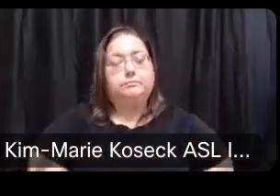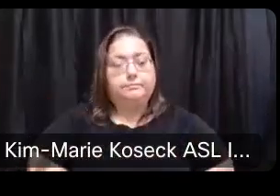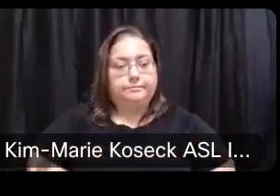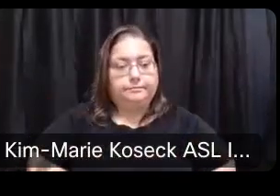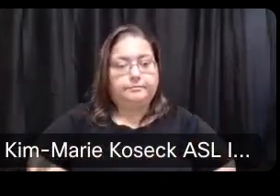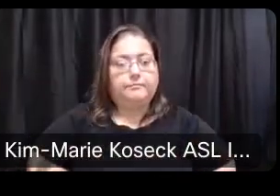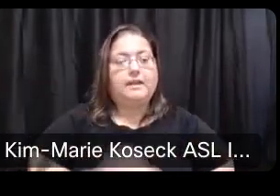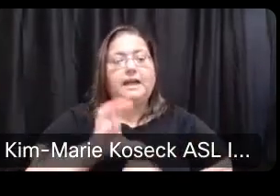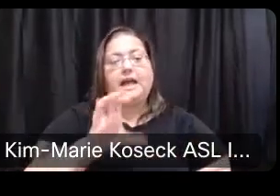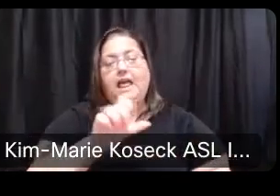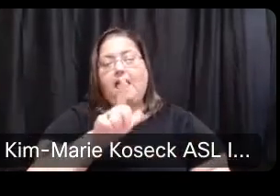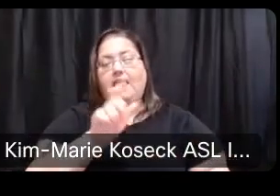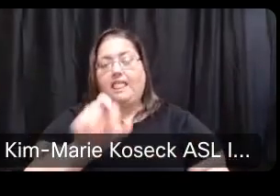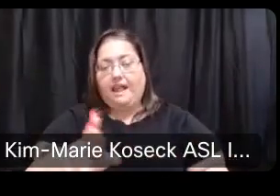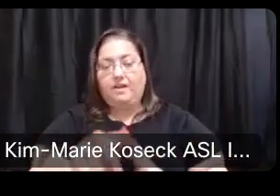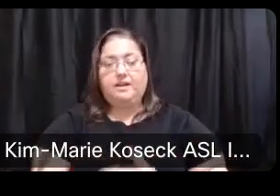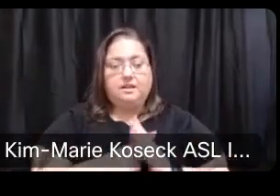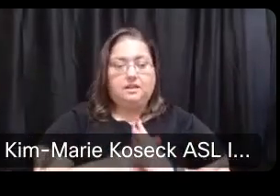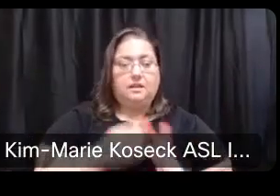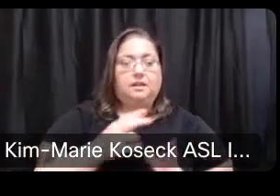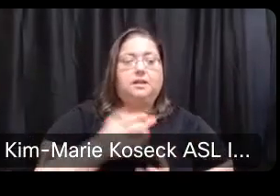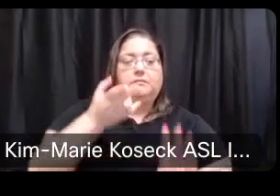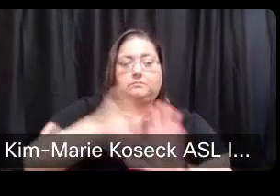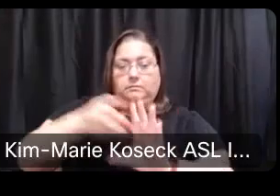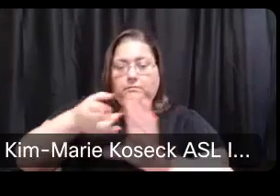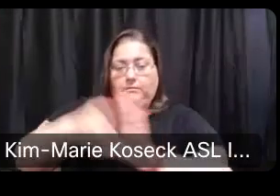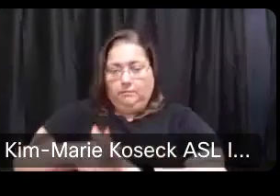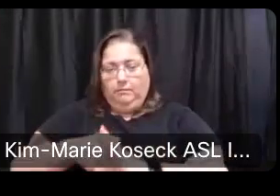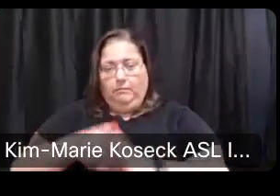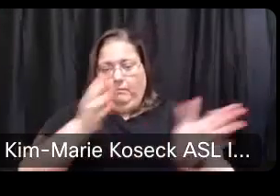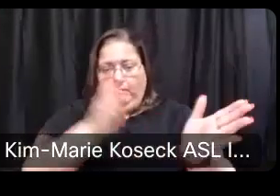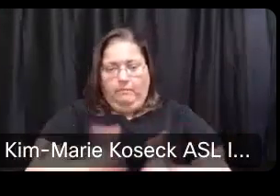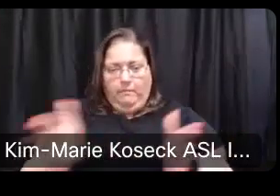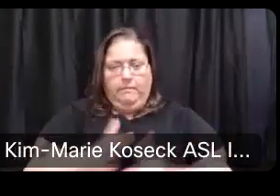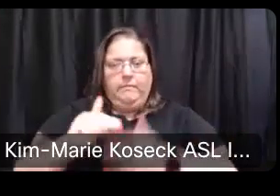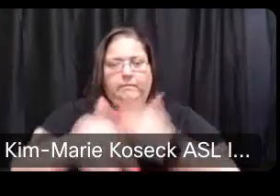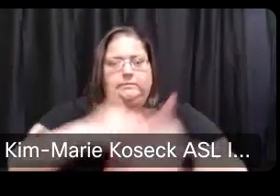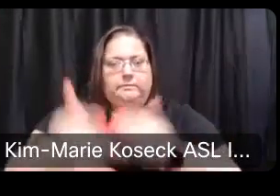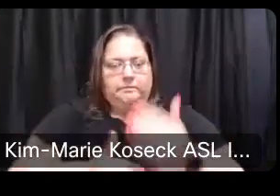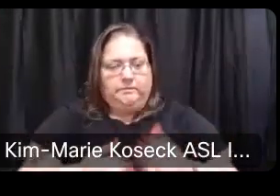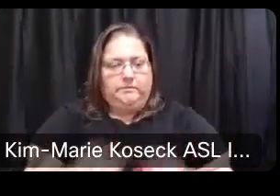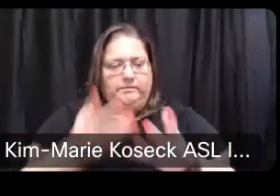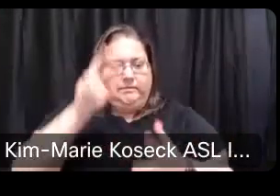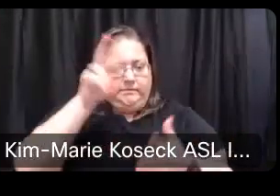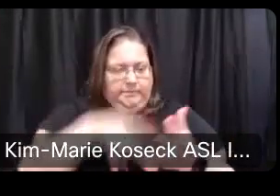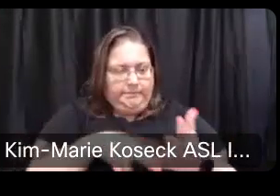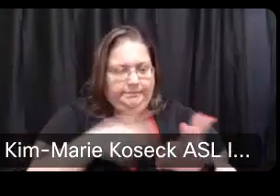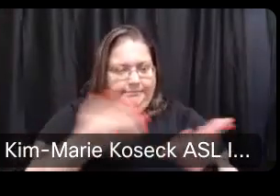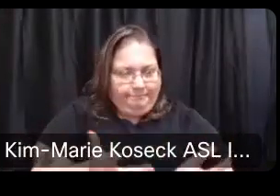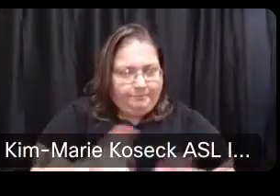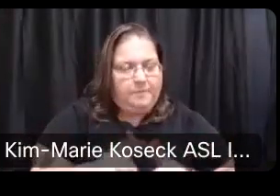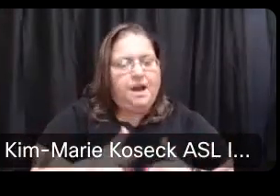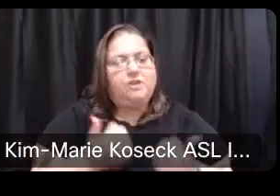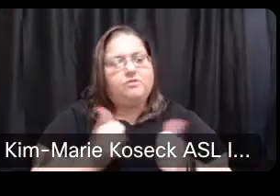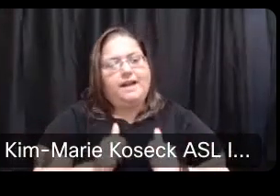The CLEAR initiative is a participatory planning process. There's a lot to read here on this screen, so I'll